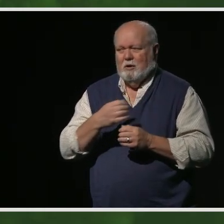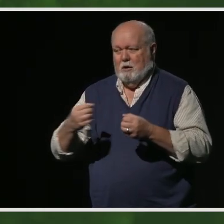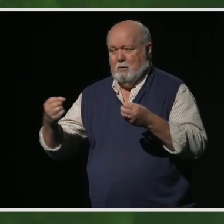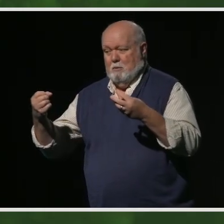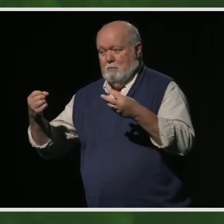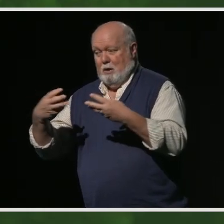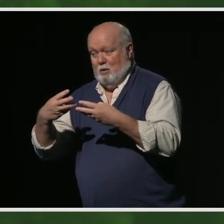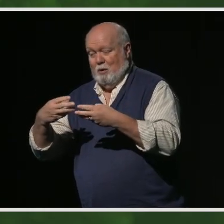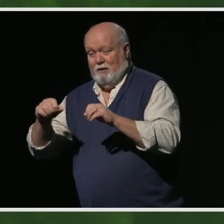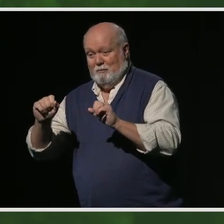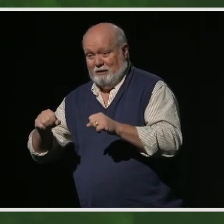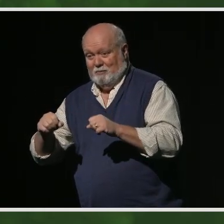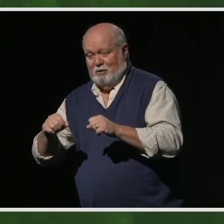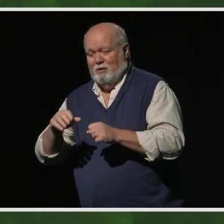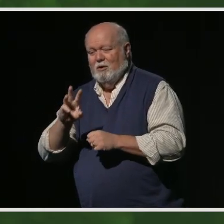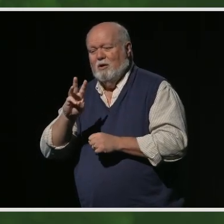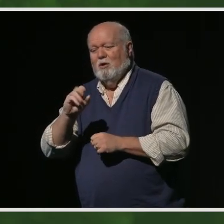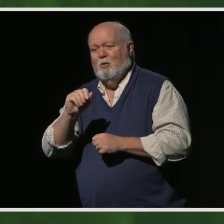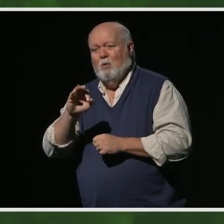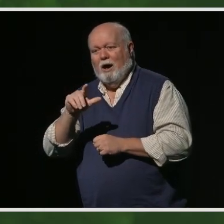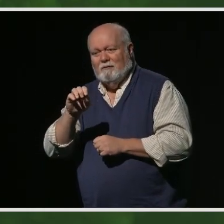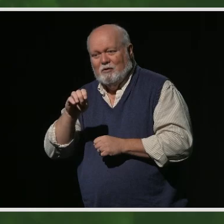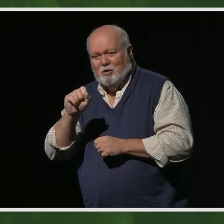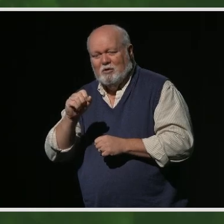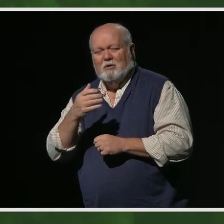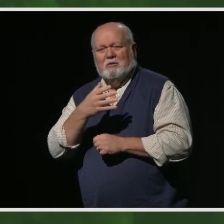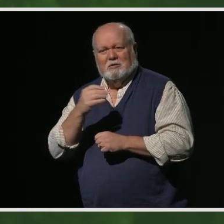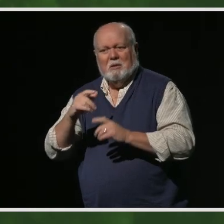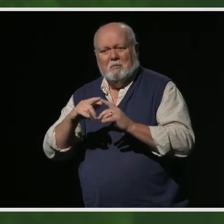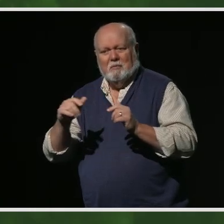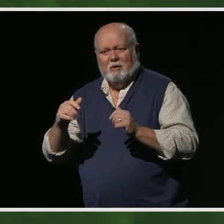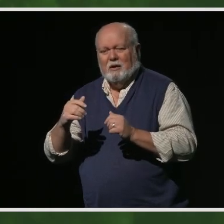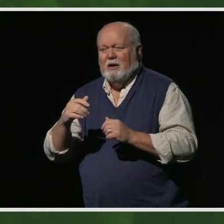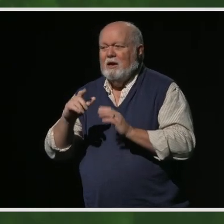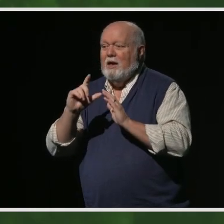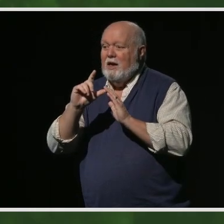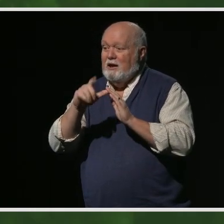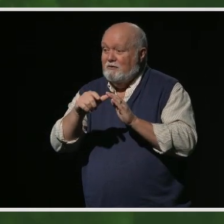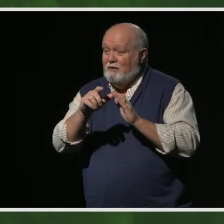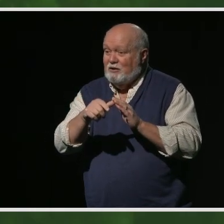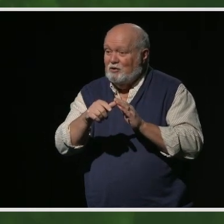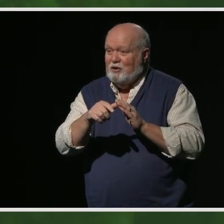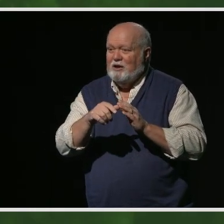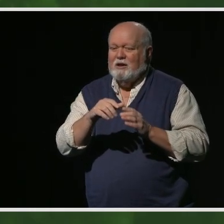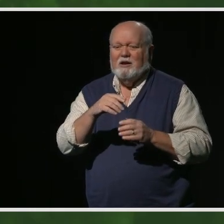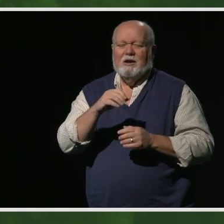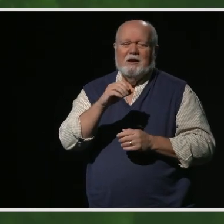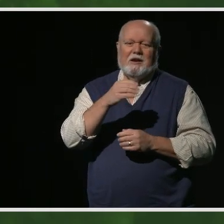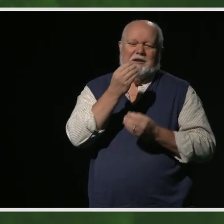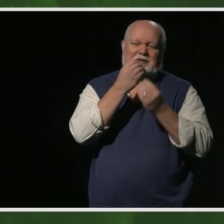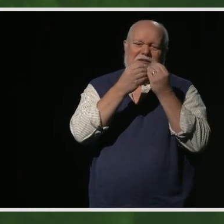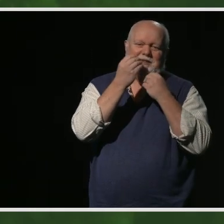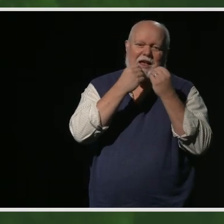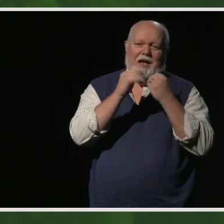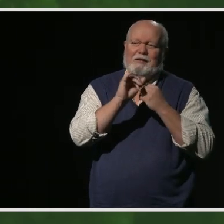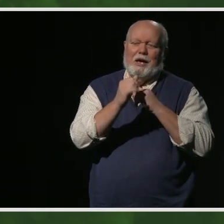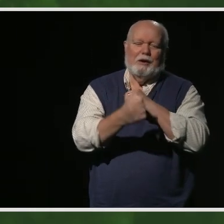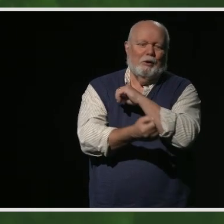frozen waffles, and eventually a flour-based snacks, crackers, etc.